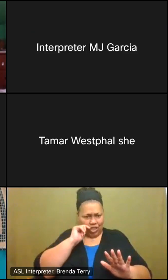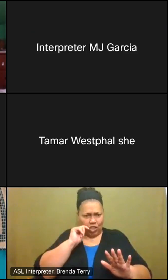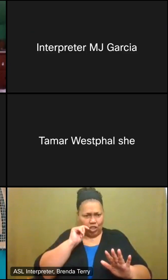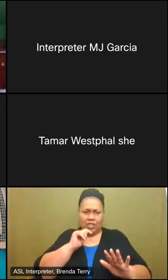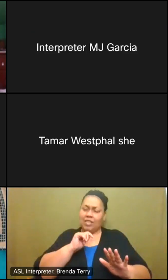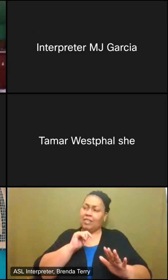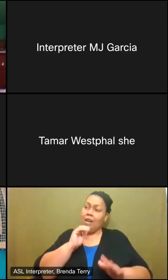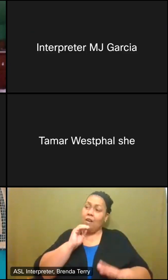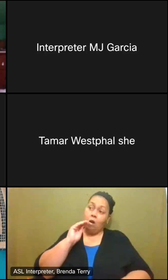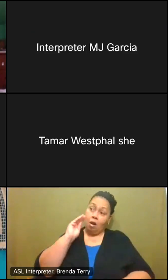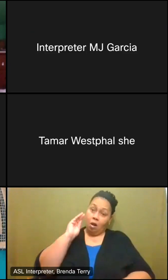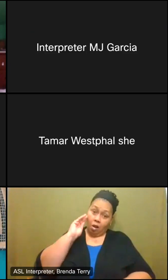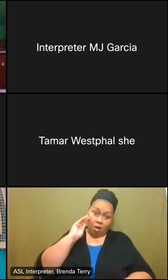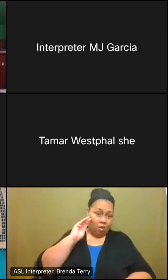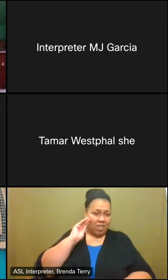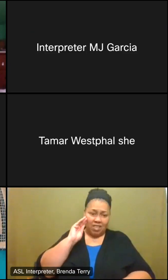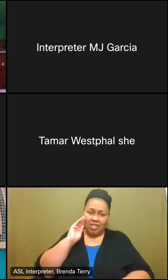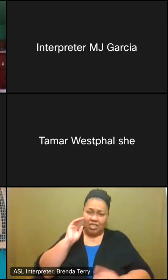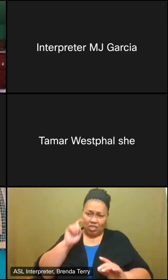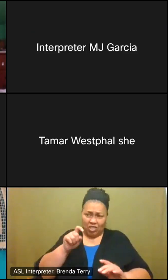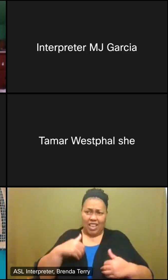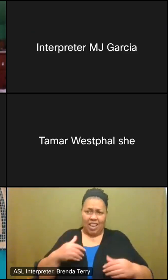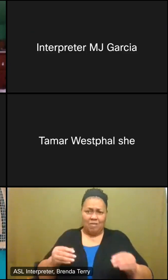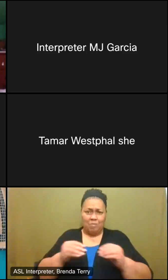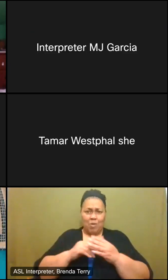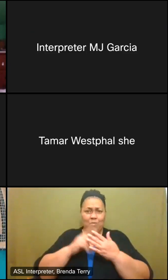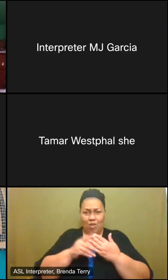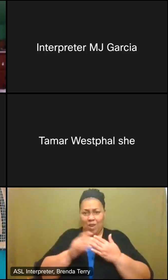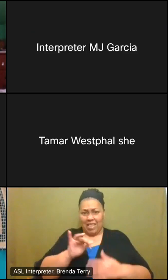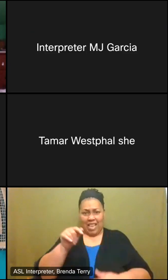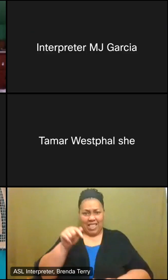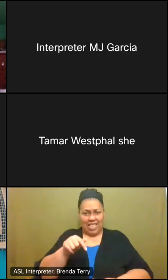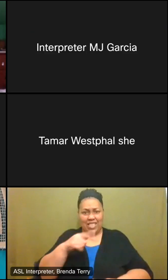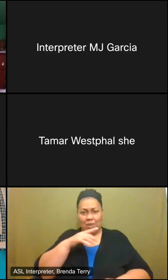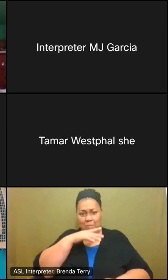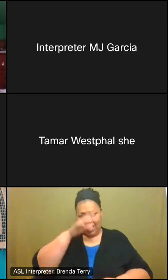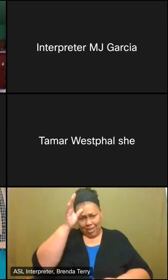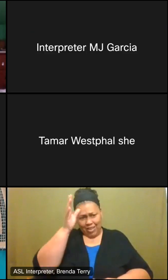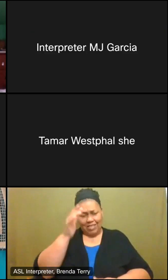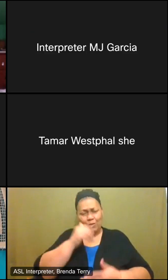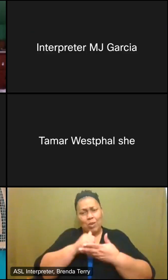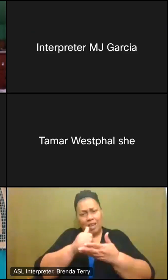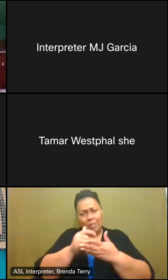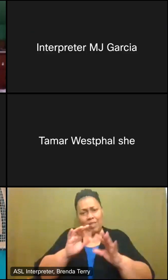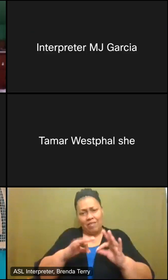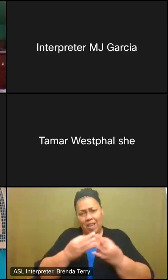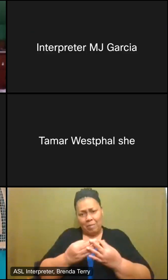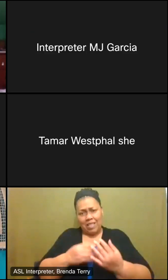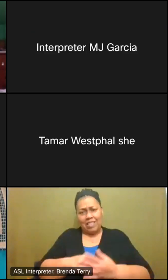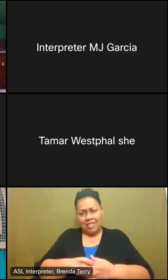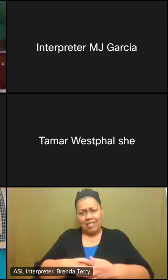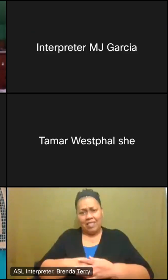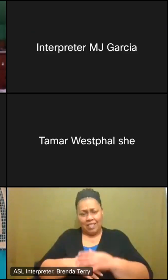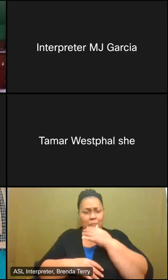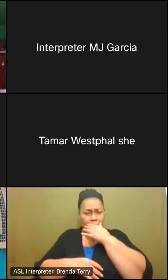at home, they should have more programs like this, for parents to help their families. And so